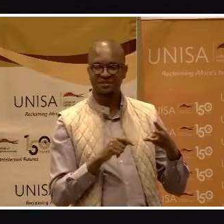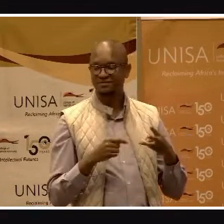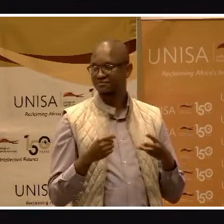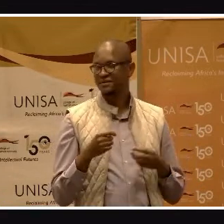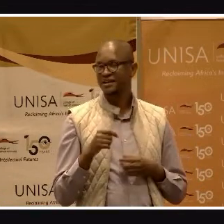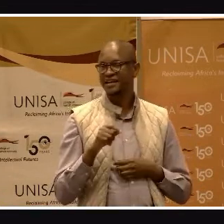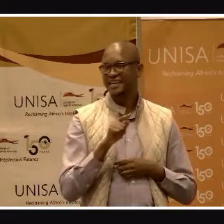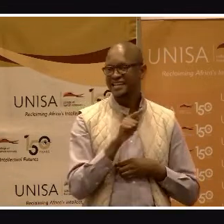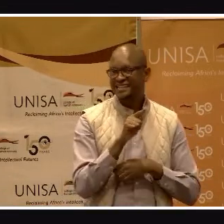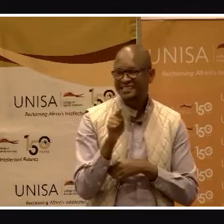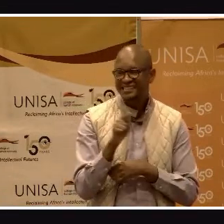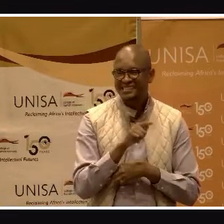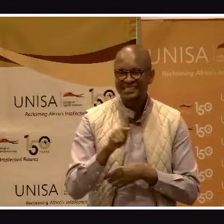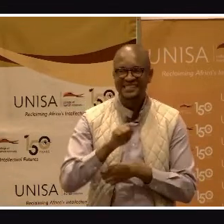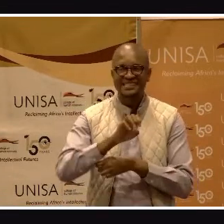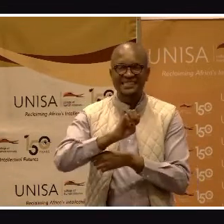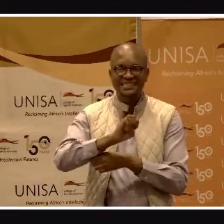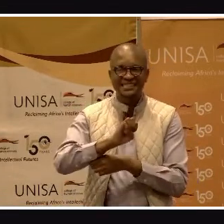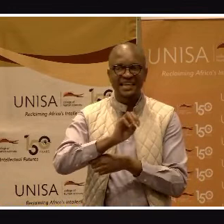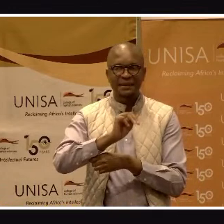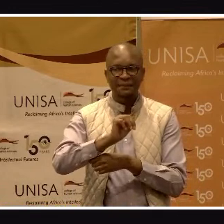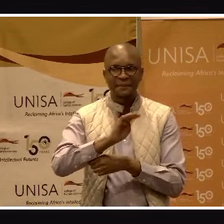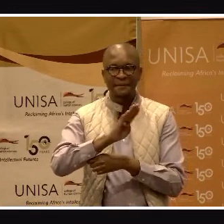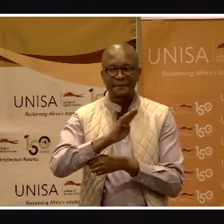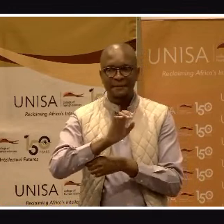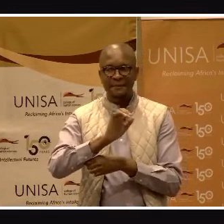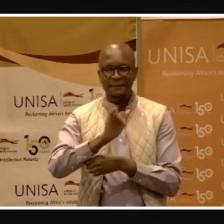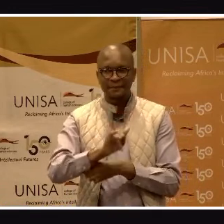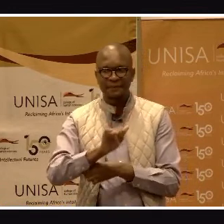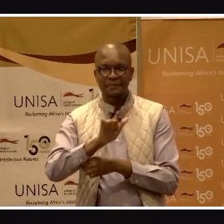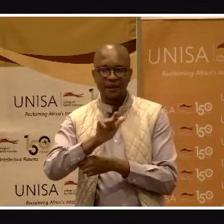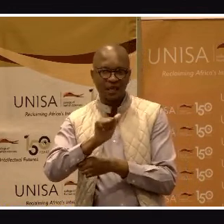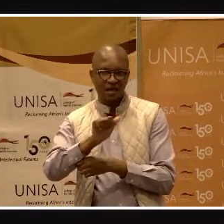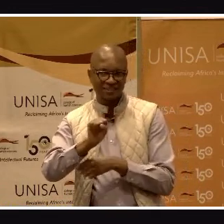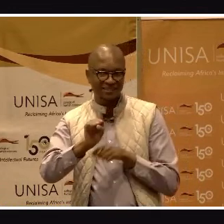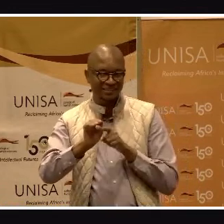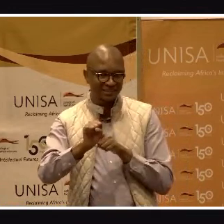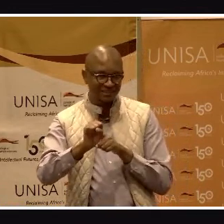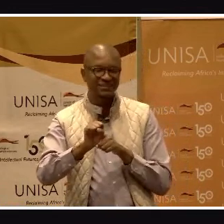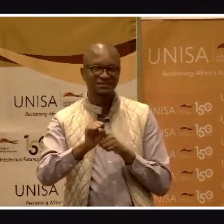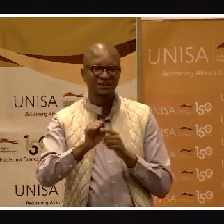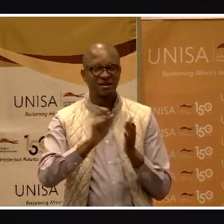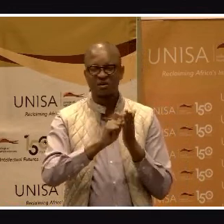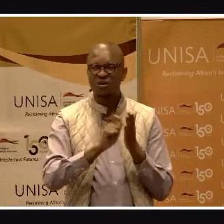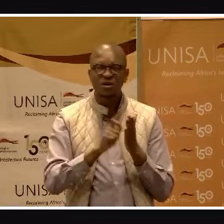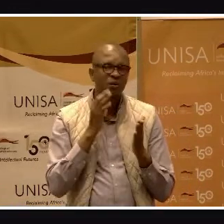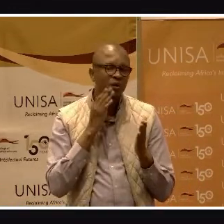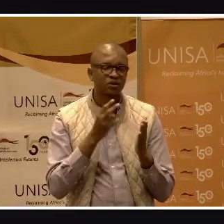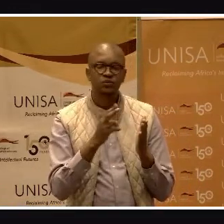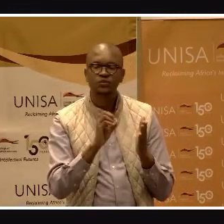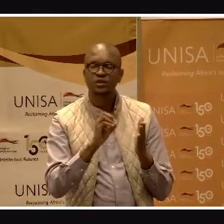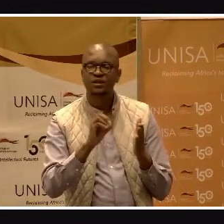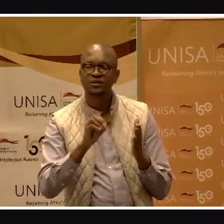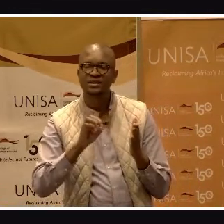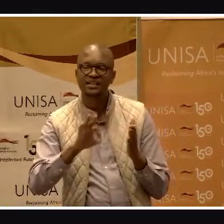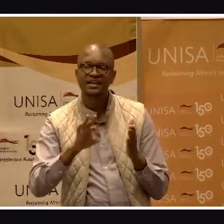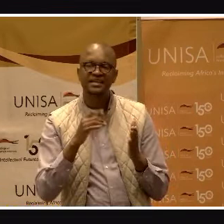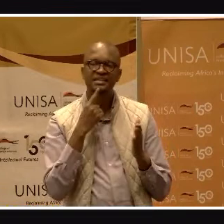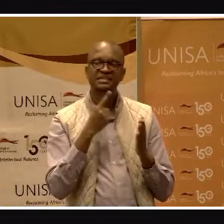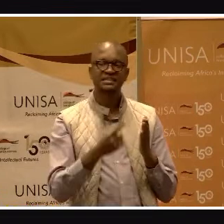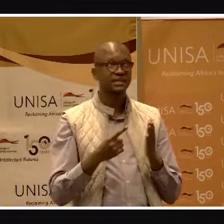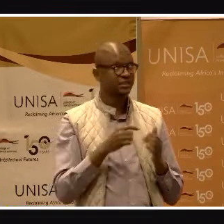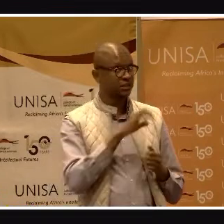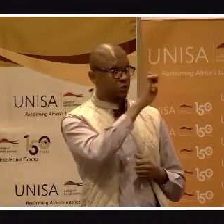mentioned that coloniality and neocolonialism and their dominant languages such as English, French,